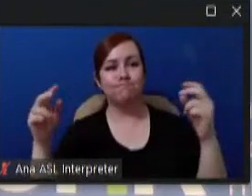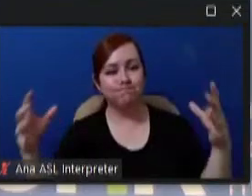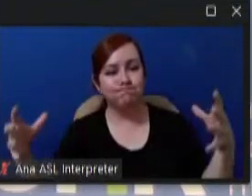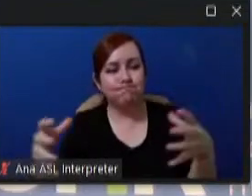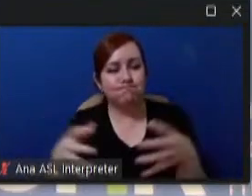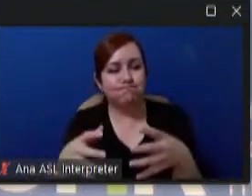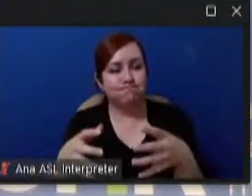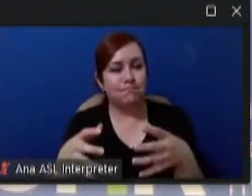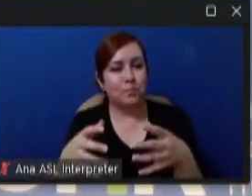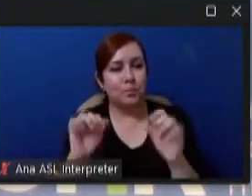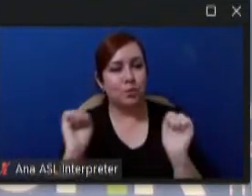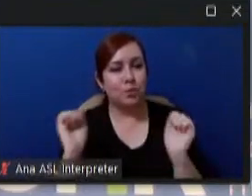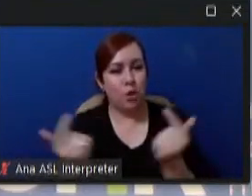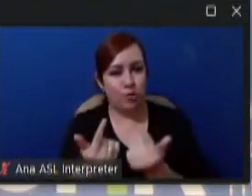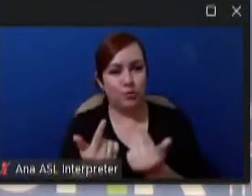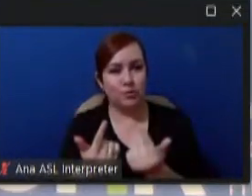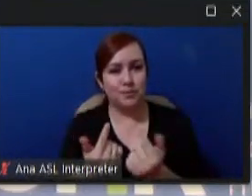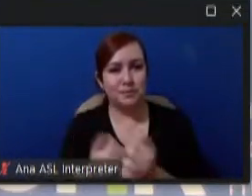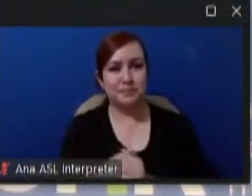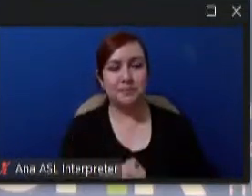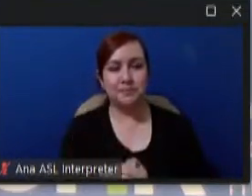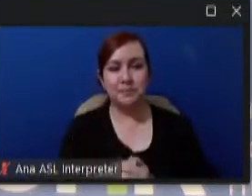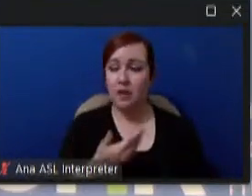us this afternoon.